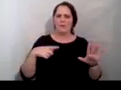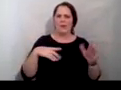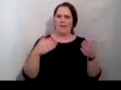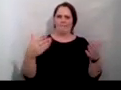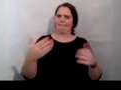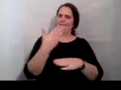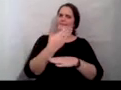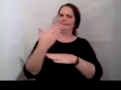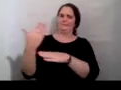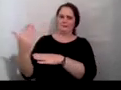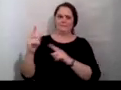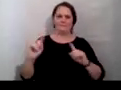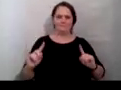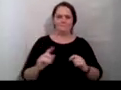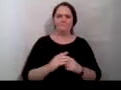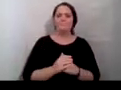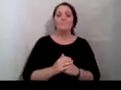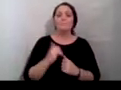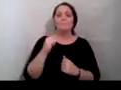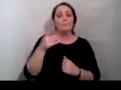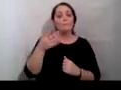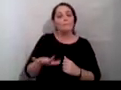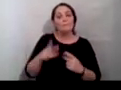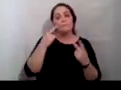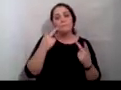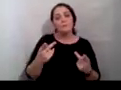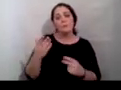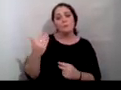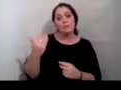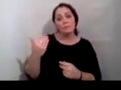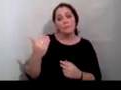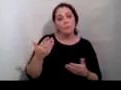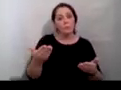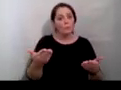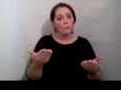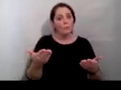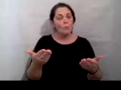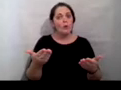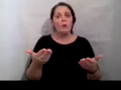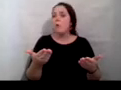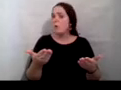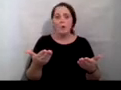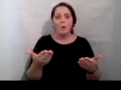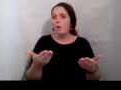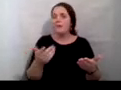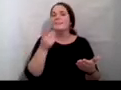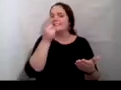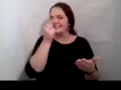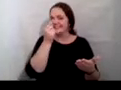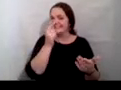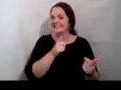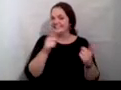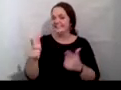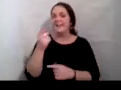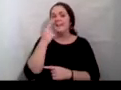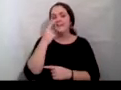yourselves. The exhibition, some of you may have had a chance to visit the exhibition, or, you know,